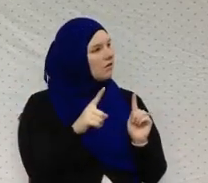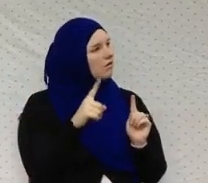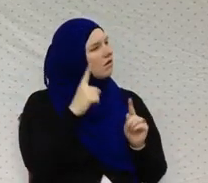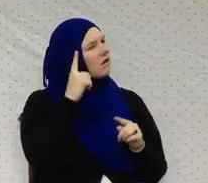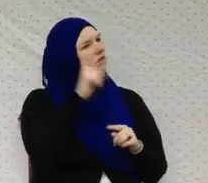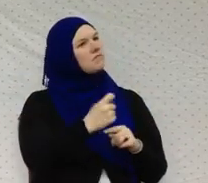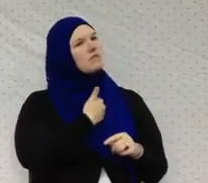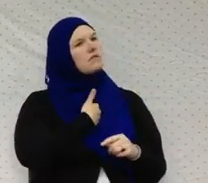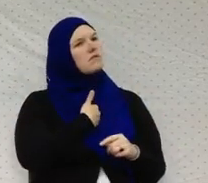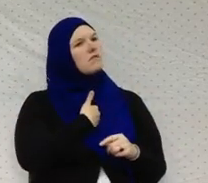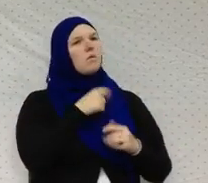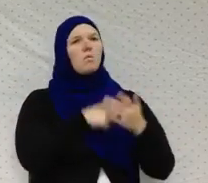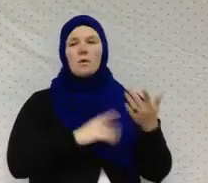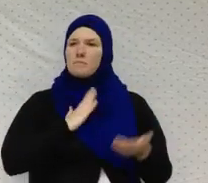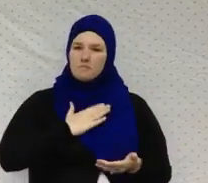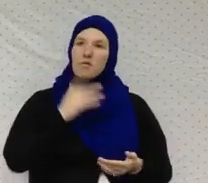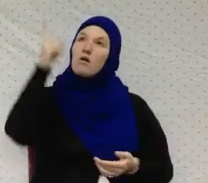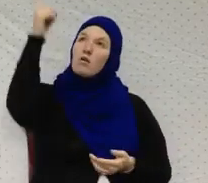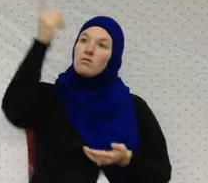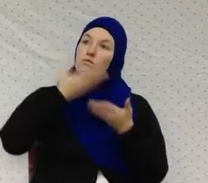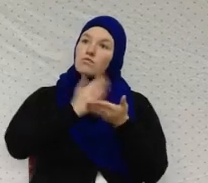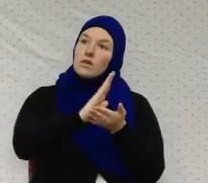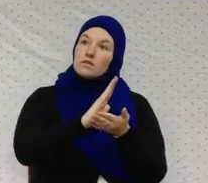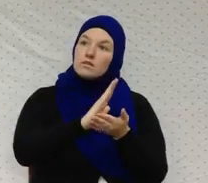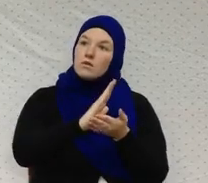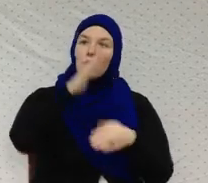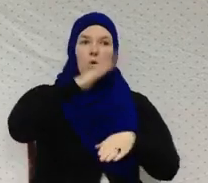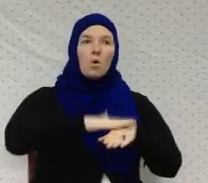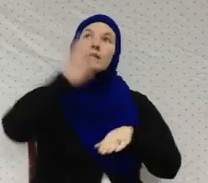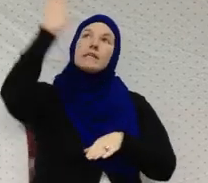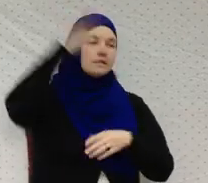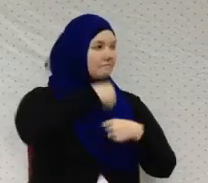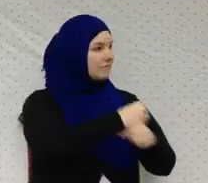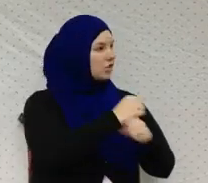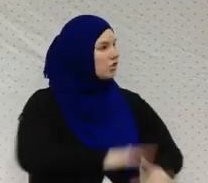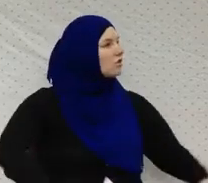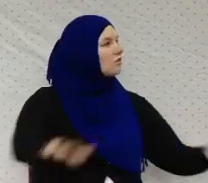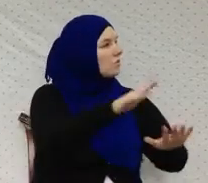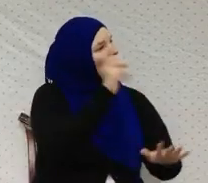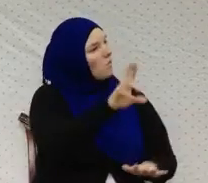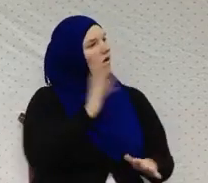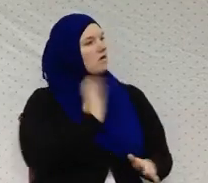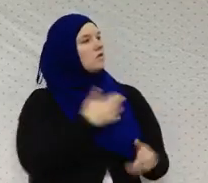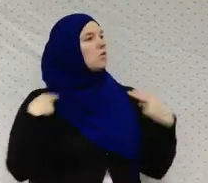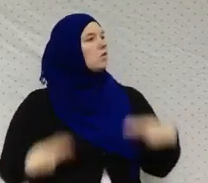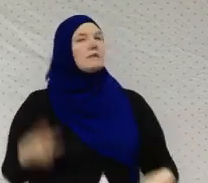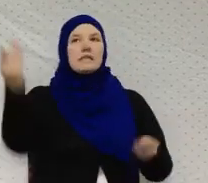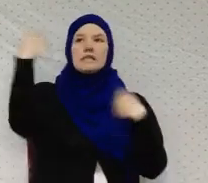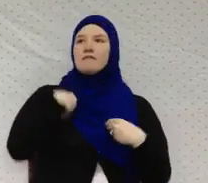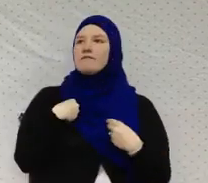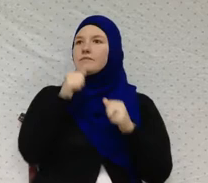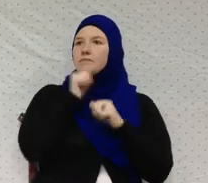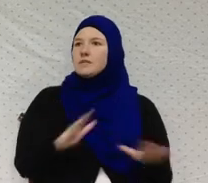this question: what are the rights of Allah on His creation, on us